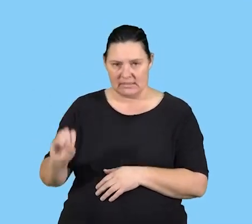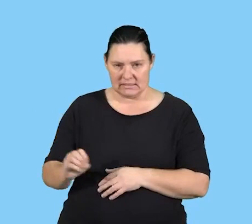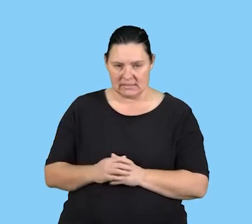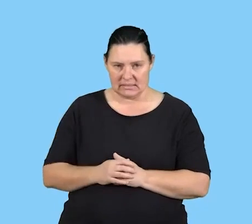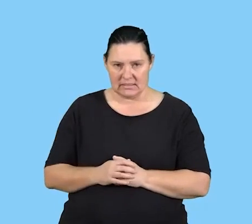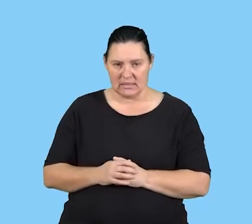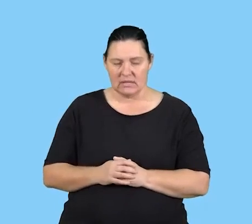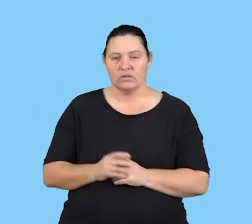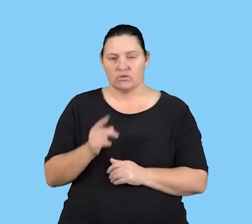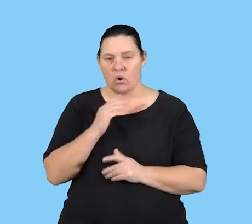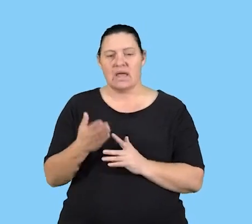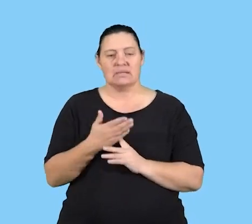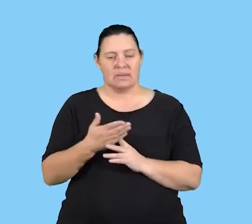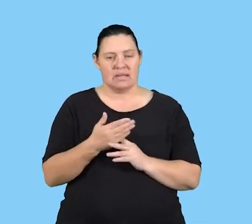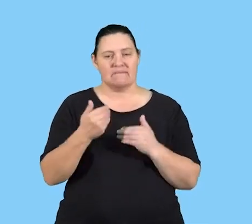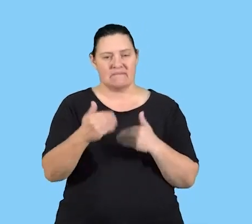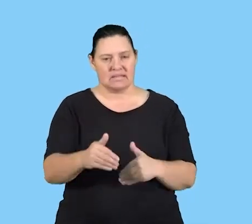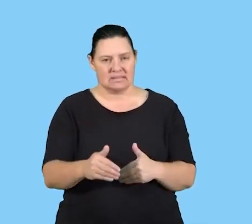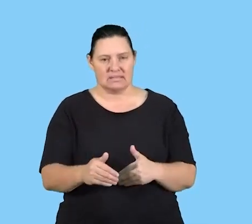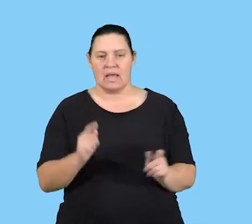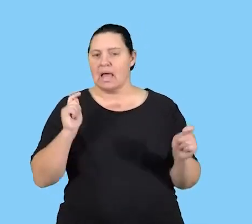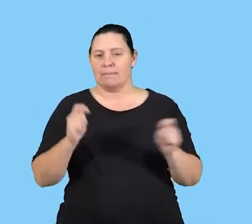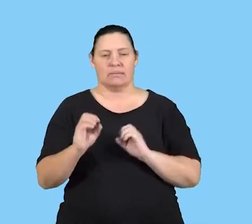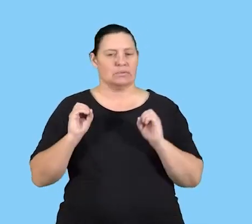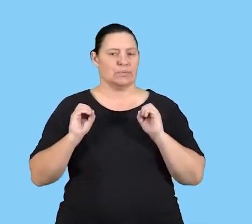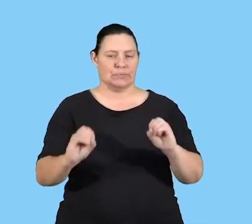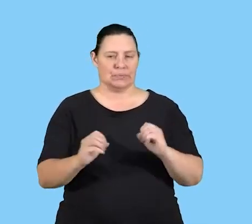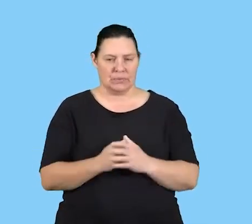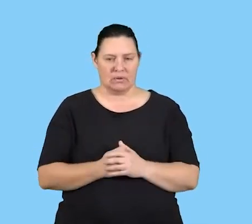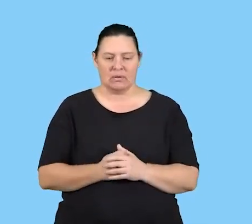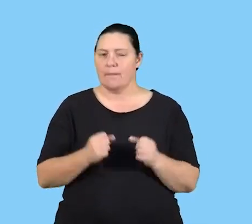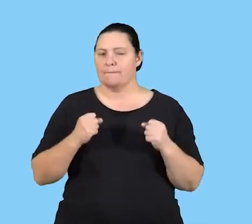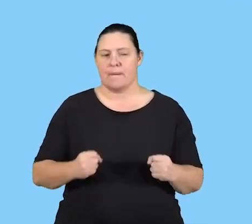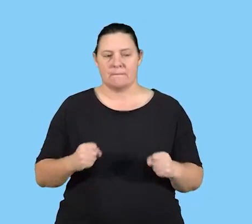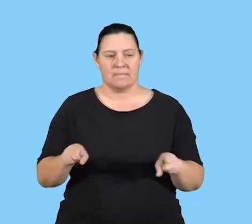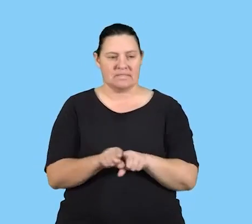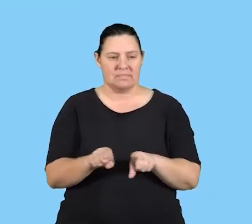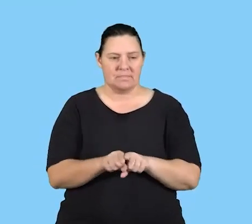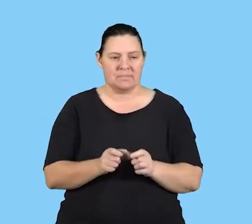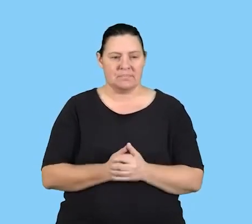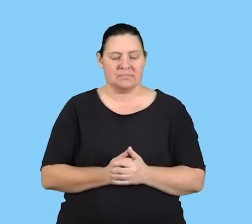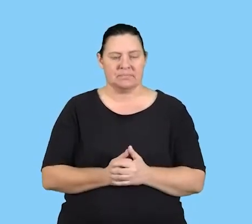20%. So with the intermediate phase, there are no amendments. We're still keeping that.